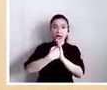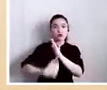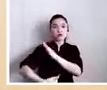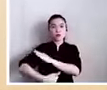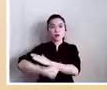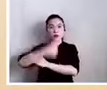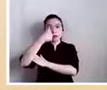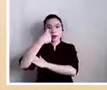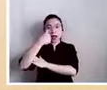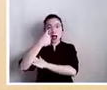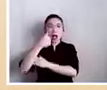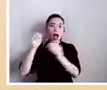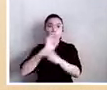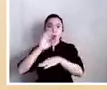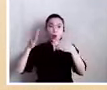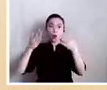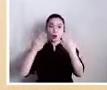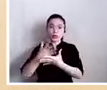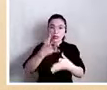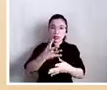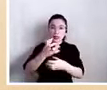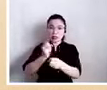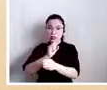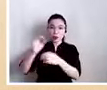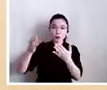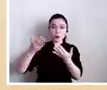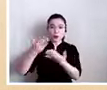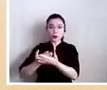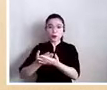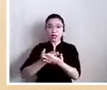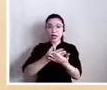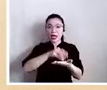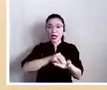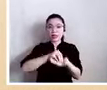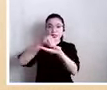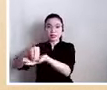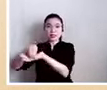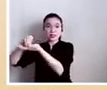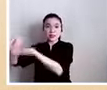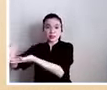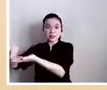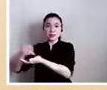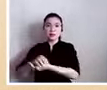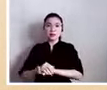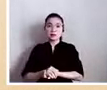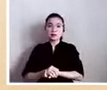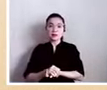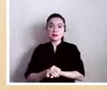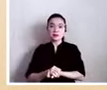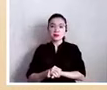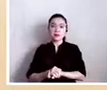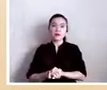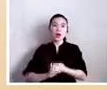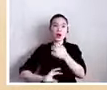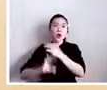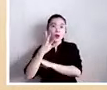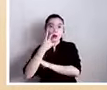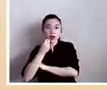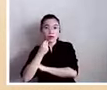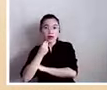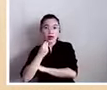the armor on which he relied and distributes the spoils. Whoever is not with me